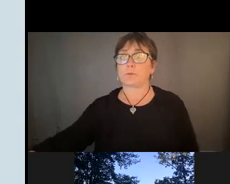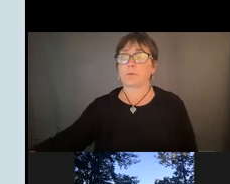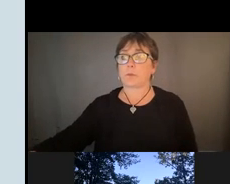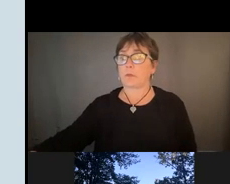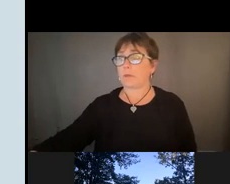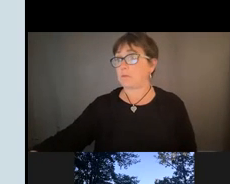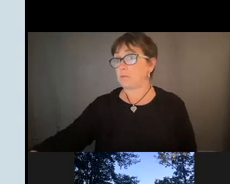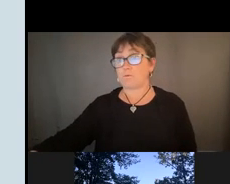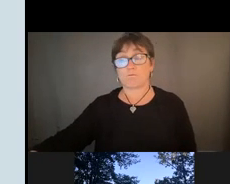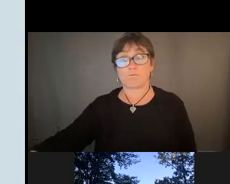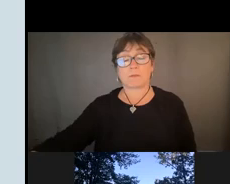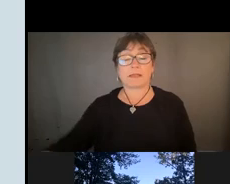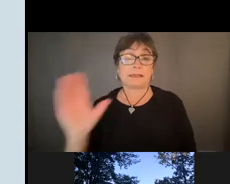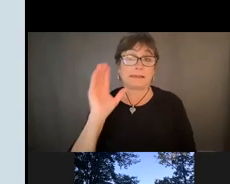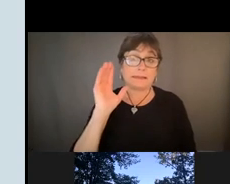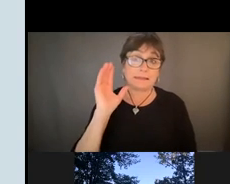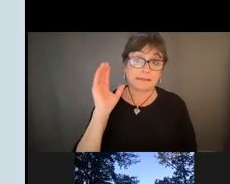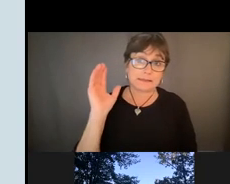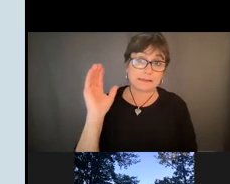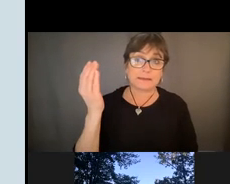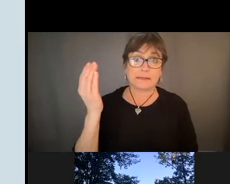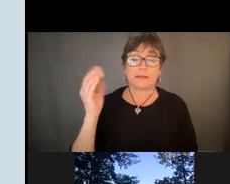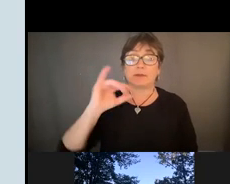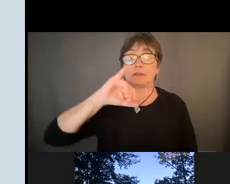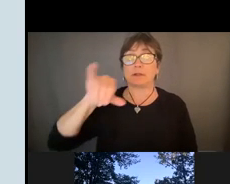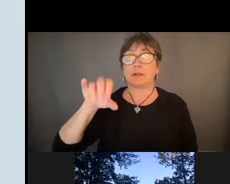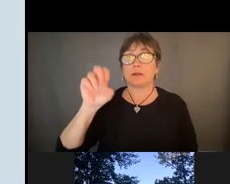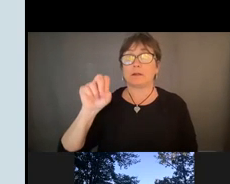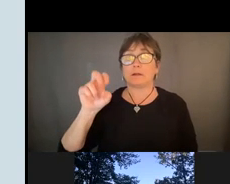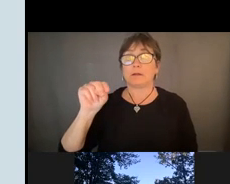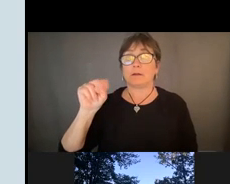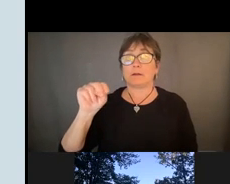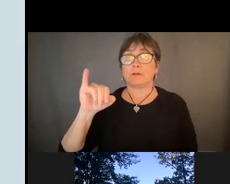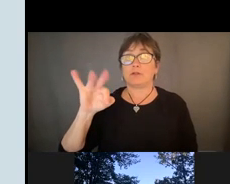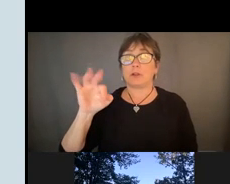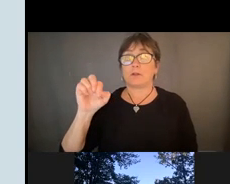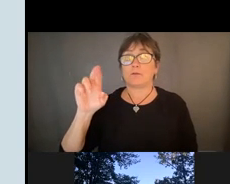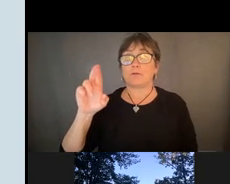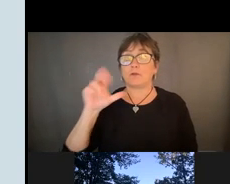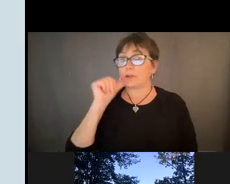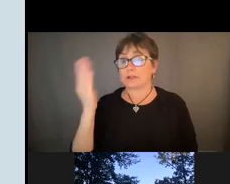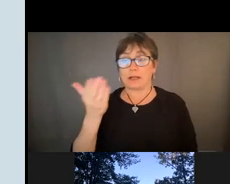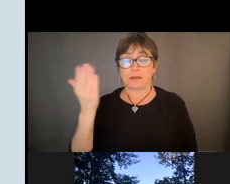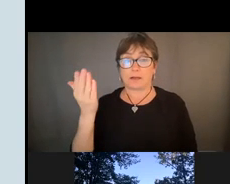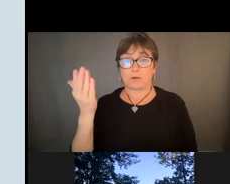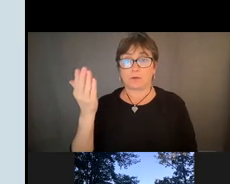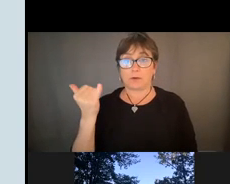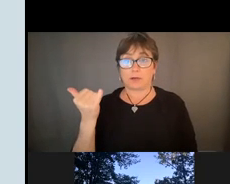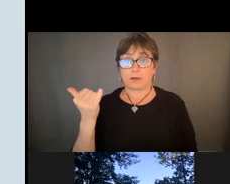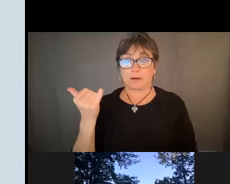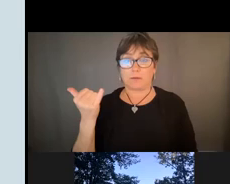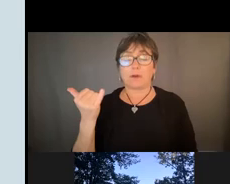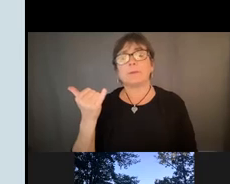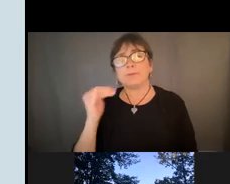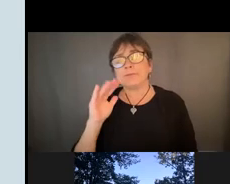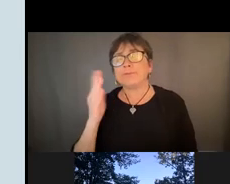It appears that Jennifer's not with us at this moment. I think that sometimes